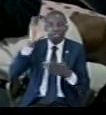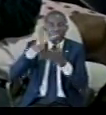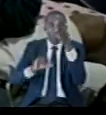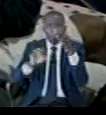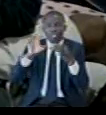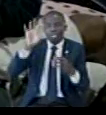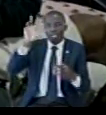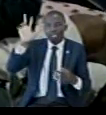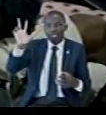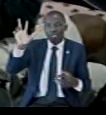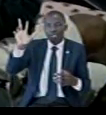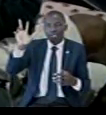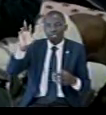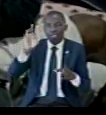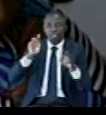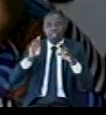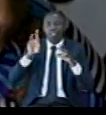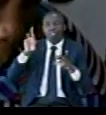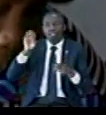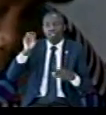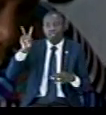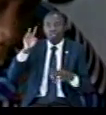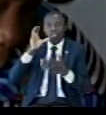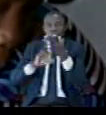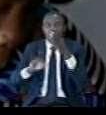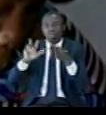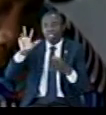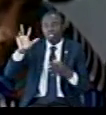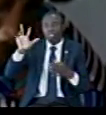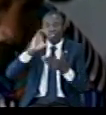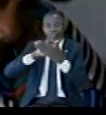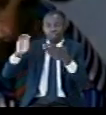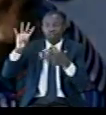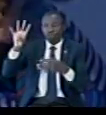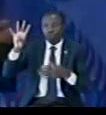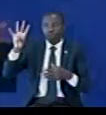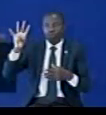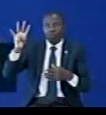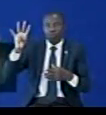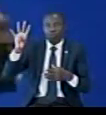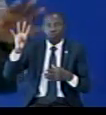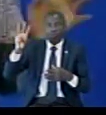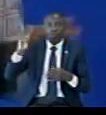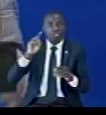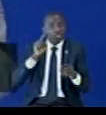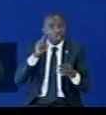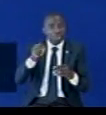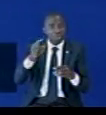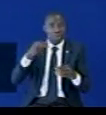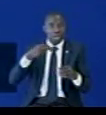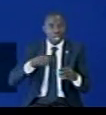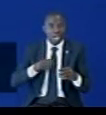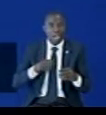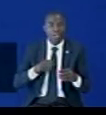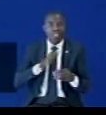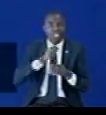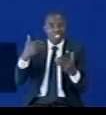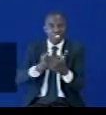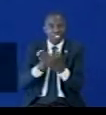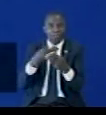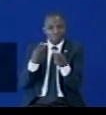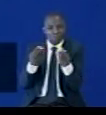I'm reading from verse 4. In Revelation chapter 3 verse 4, thou hast a few names even in